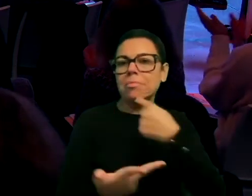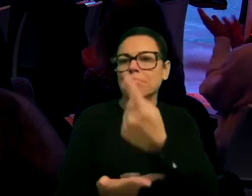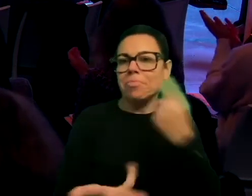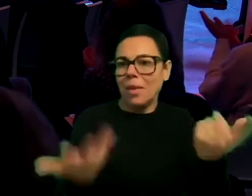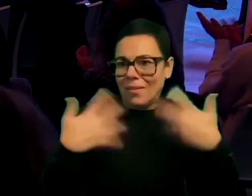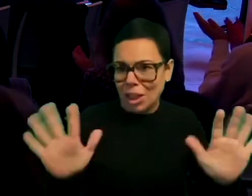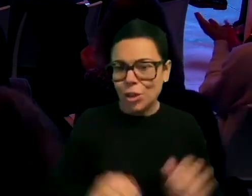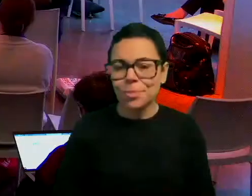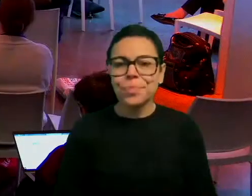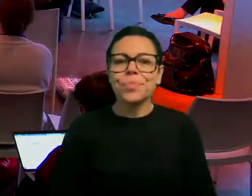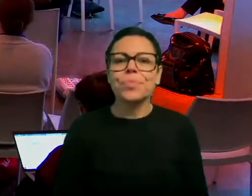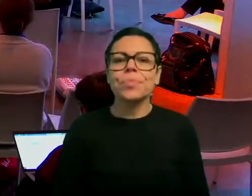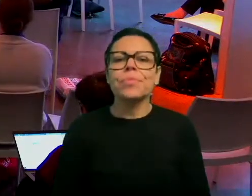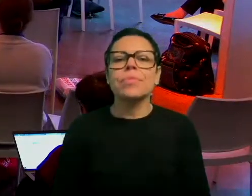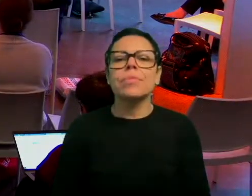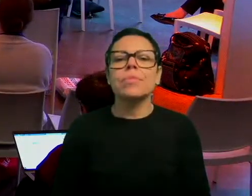Yeah, and